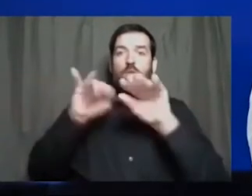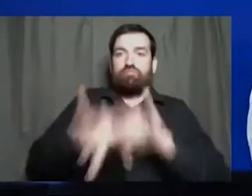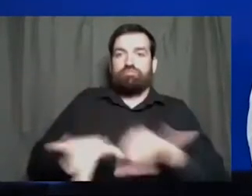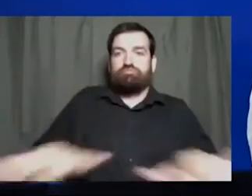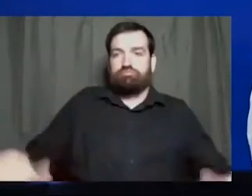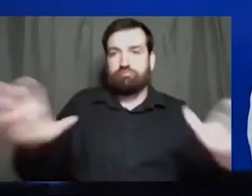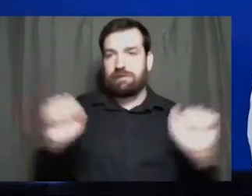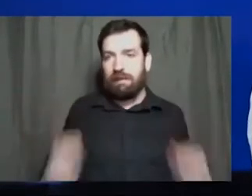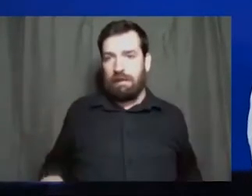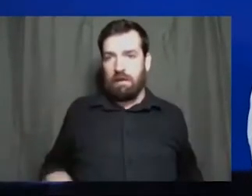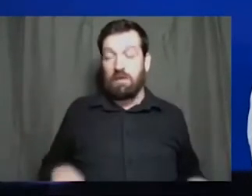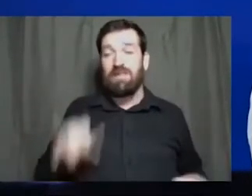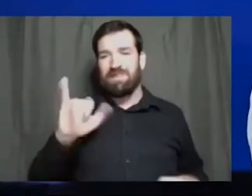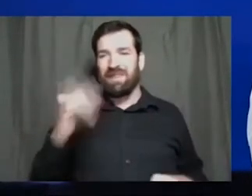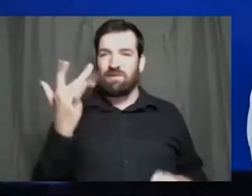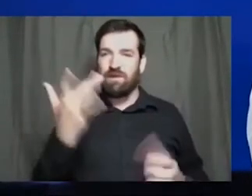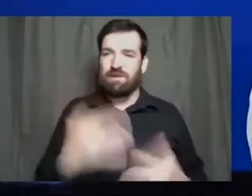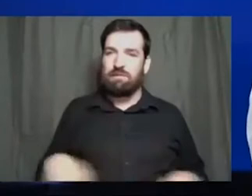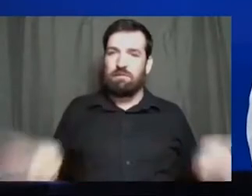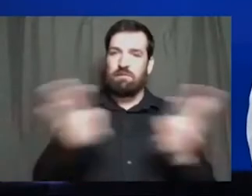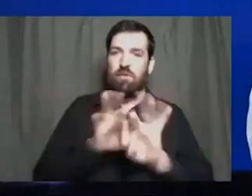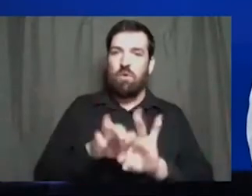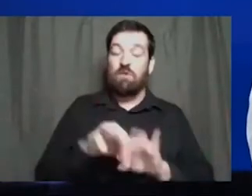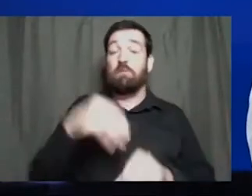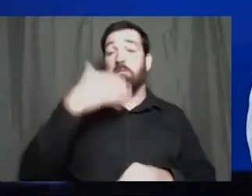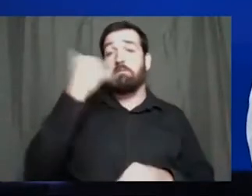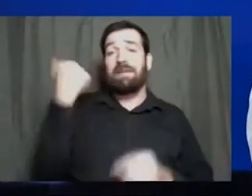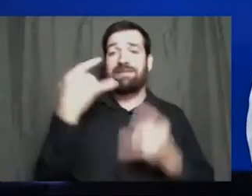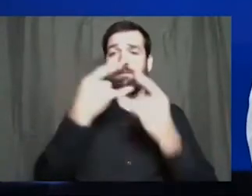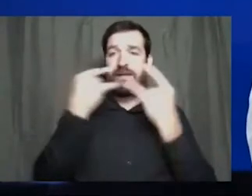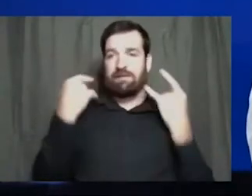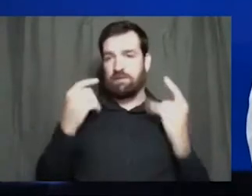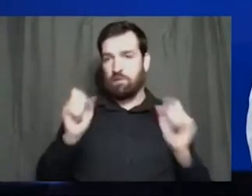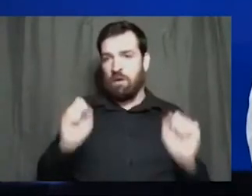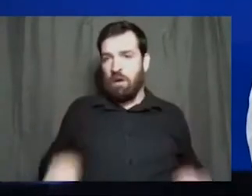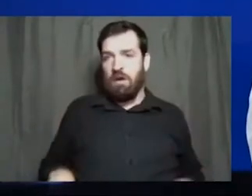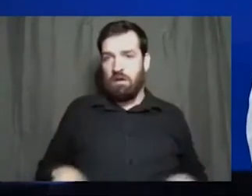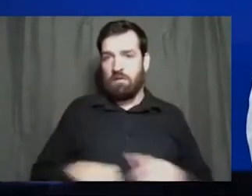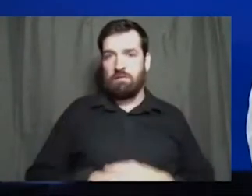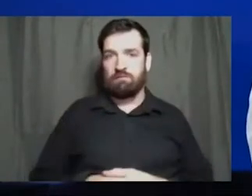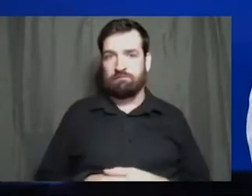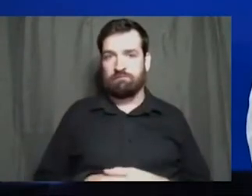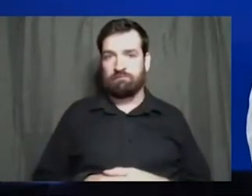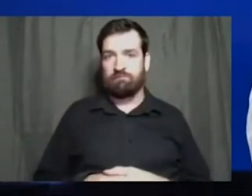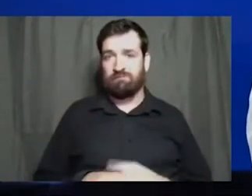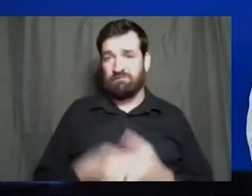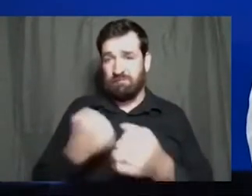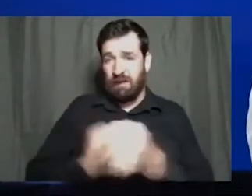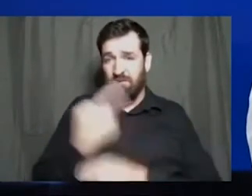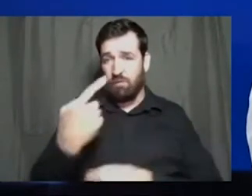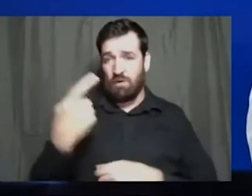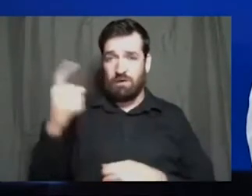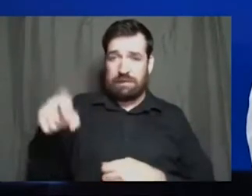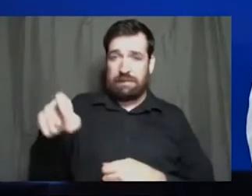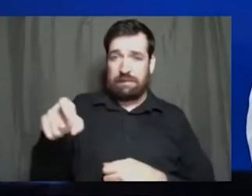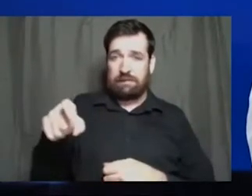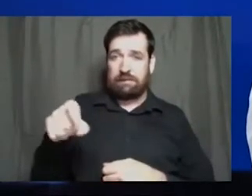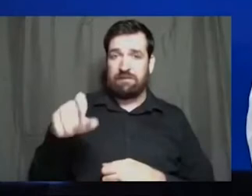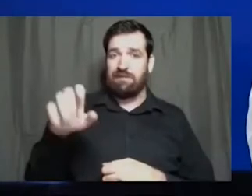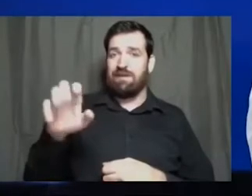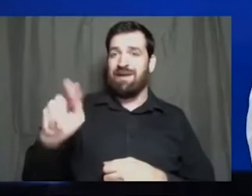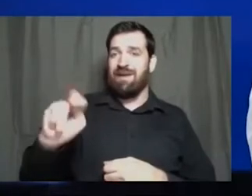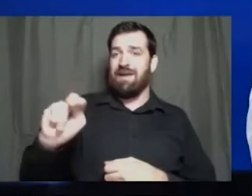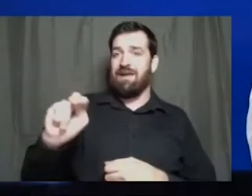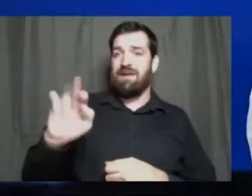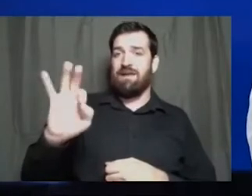important to try and wear the highest quality mask you can. I don't know that everyone needs to go back to an N95 mask. In fact,